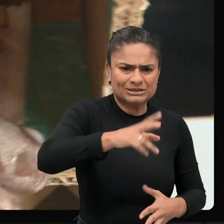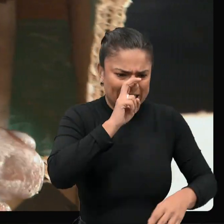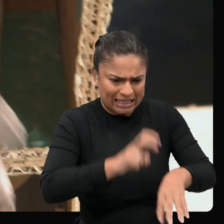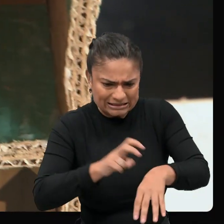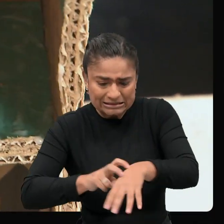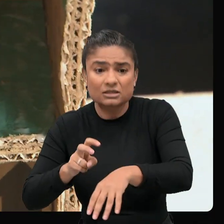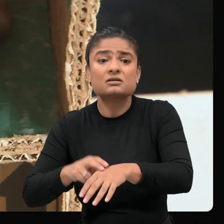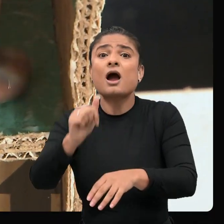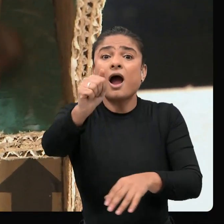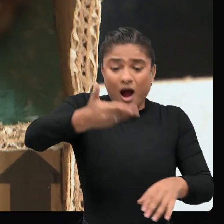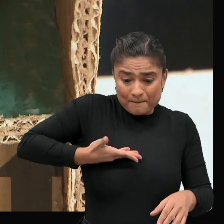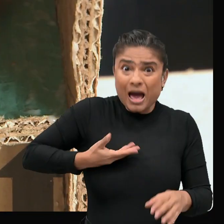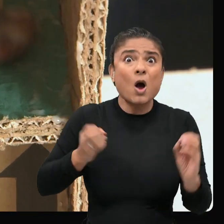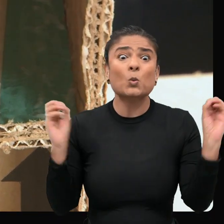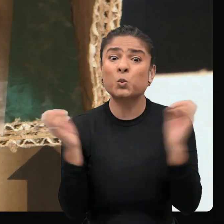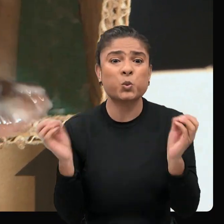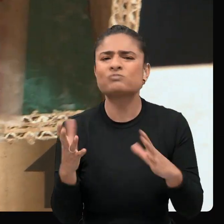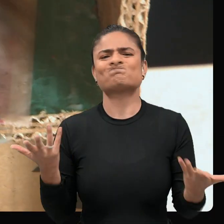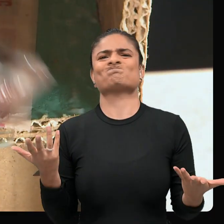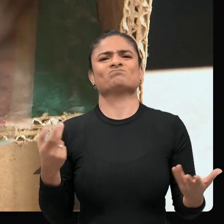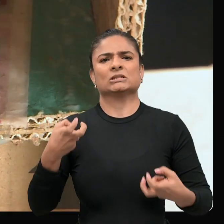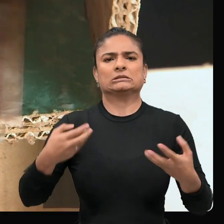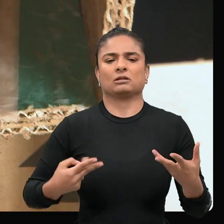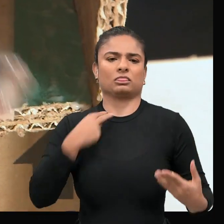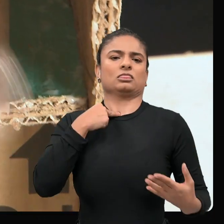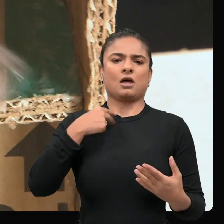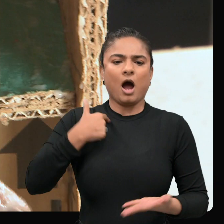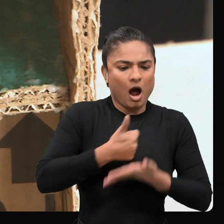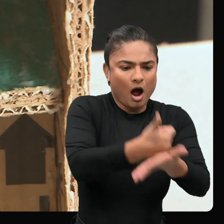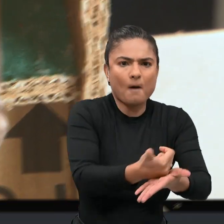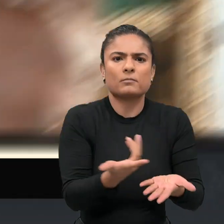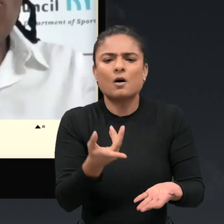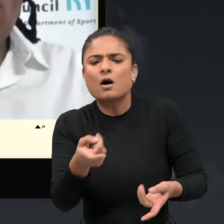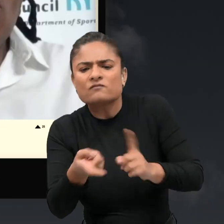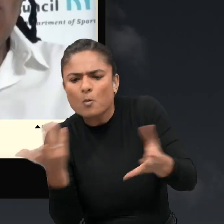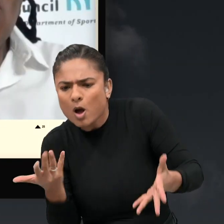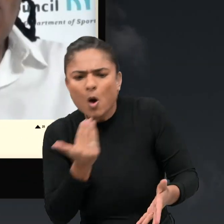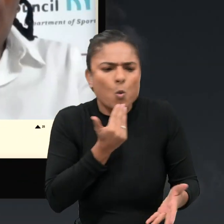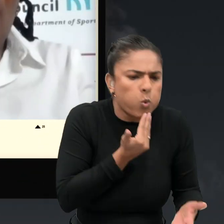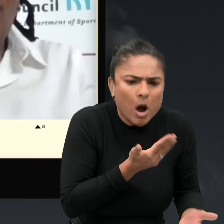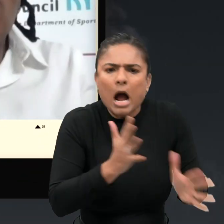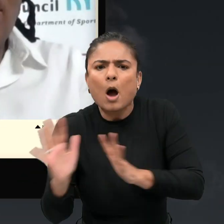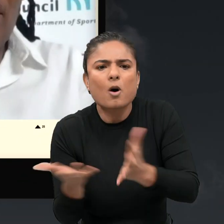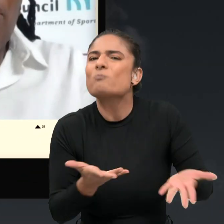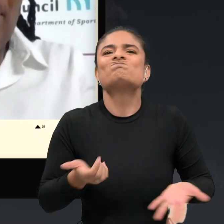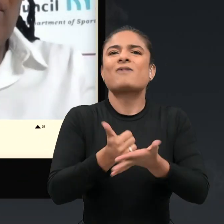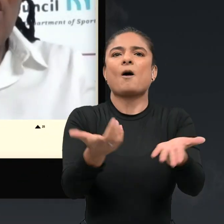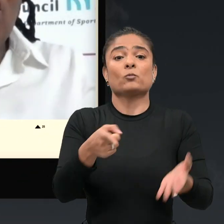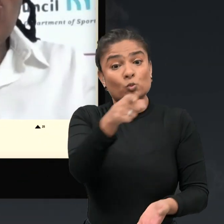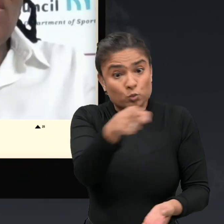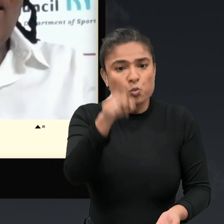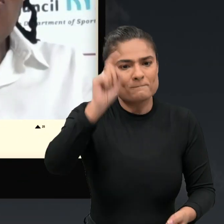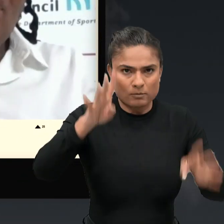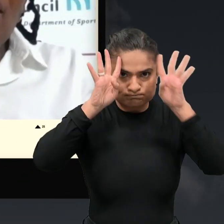particular community. So without them applying, it often becomes difficult for us to find out who they are and where they are